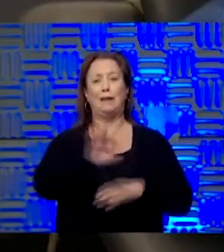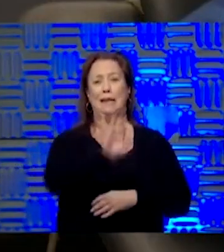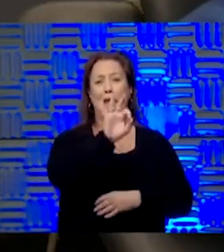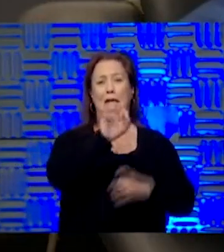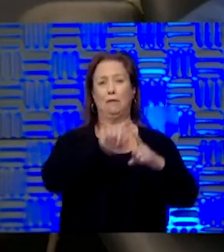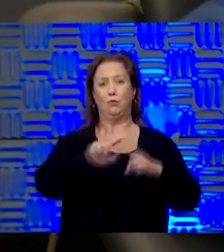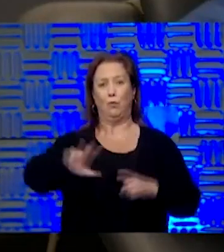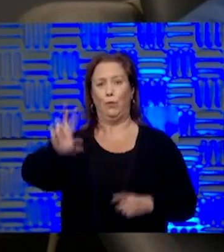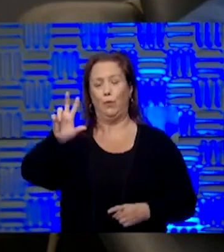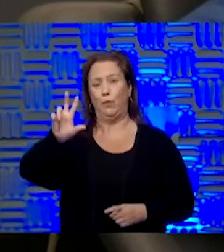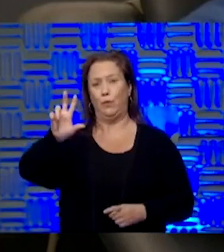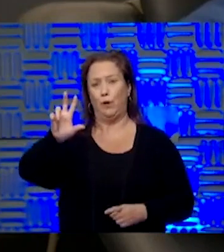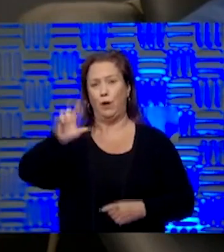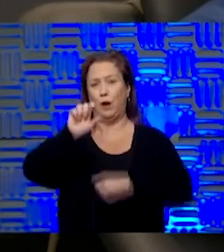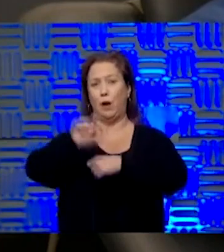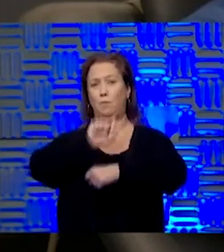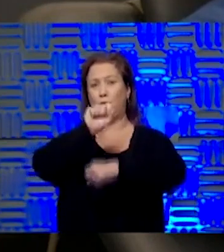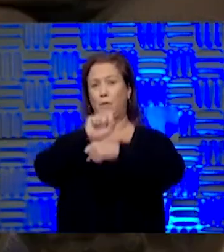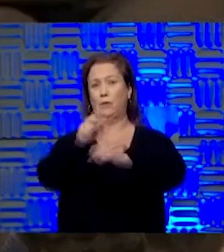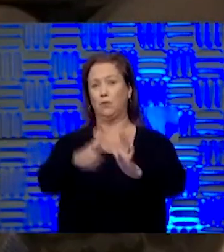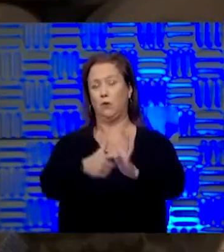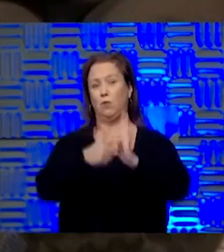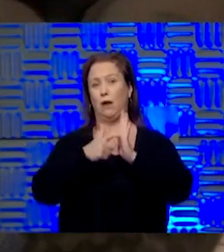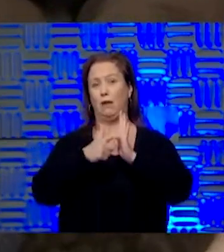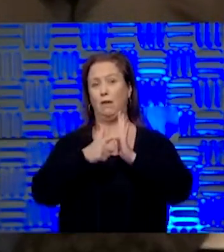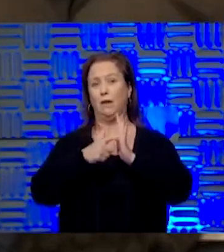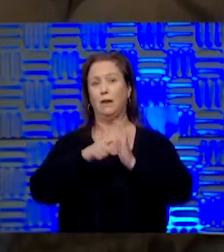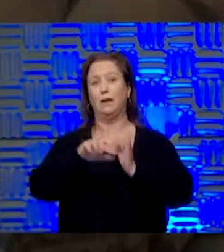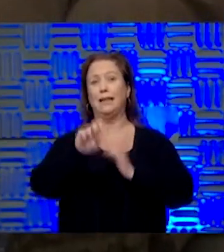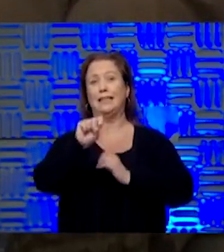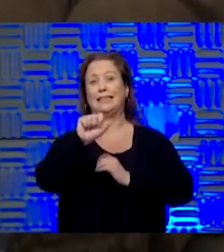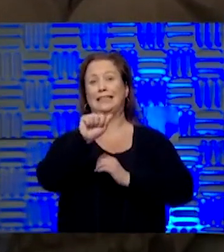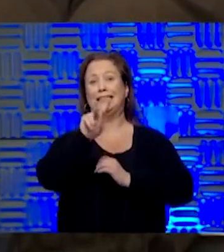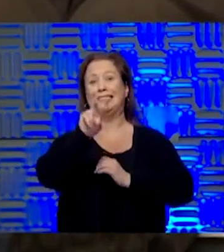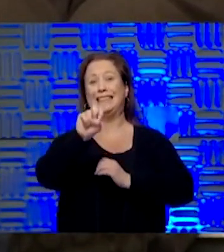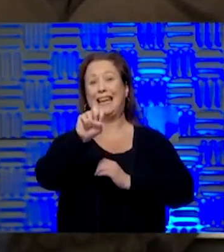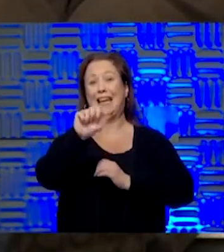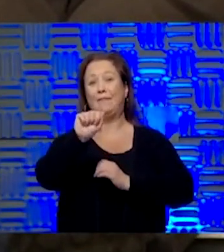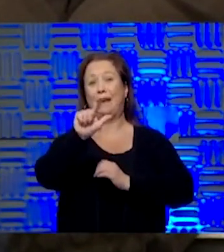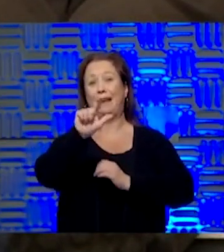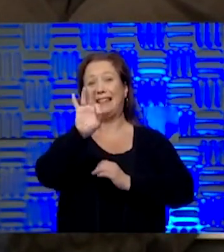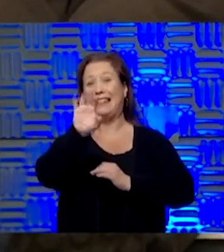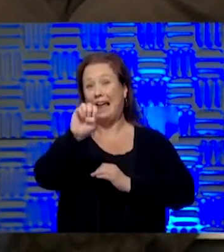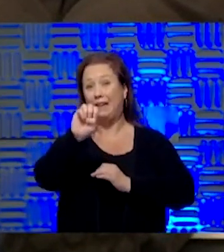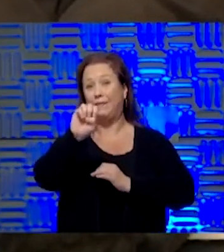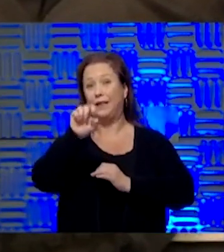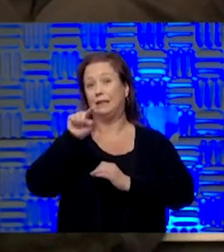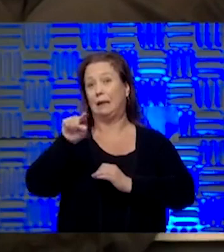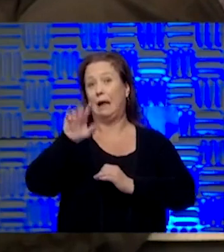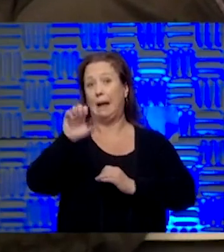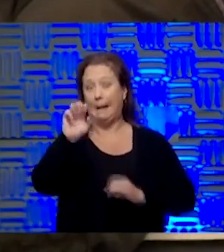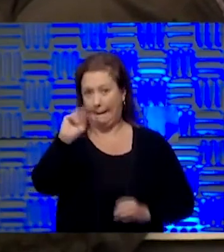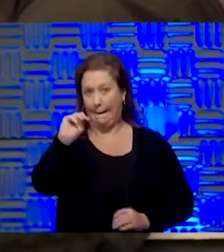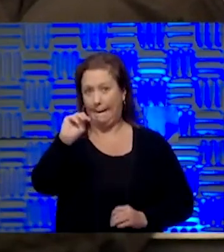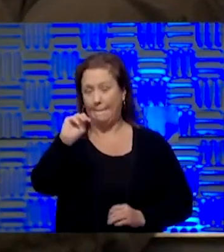to 3. Appointments are required. If you go to Save a Life, all one word,